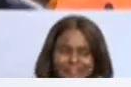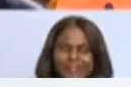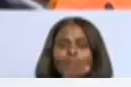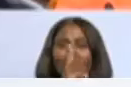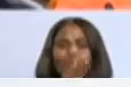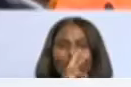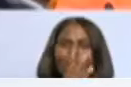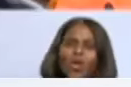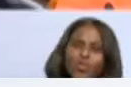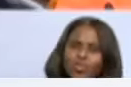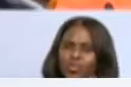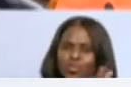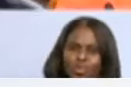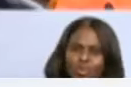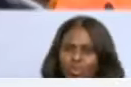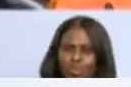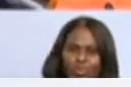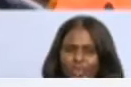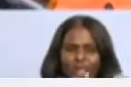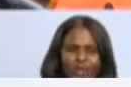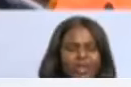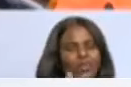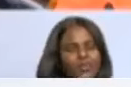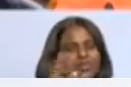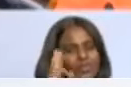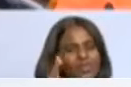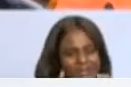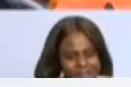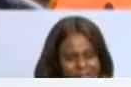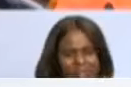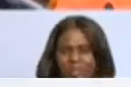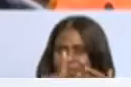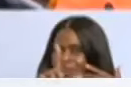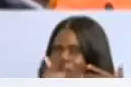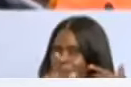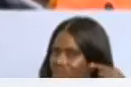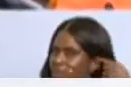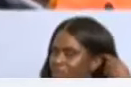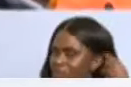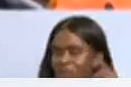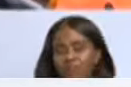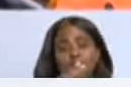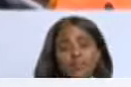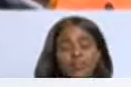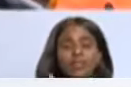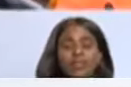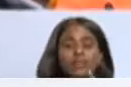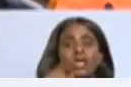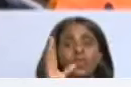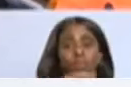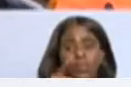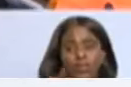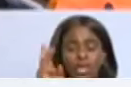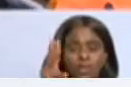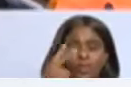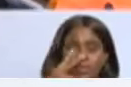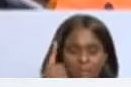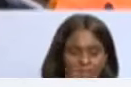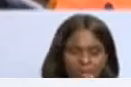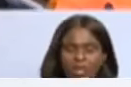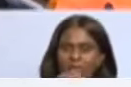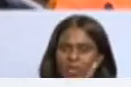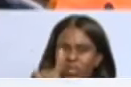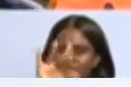mine, which is expected to take up to 21 months, has since commenced. This will see 28